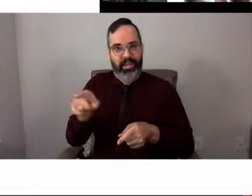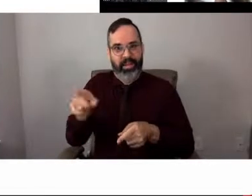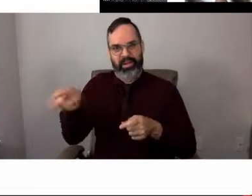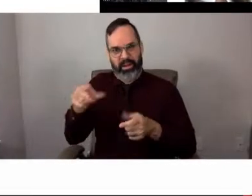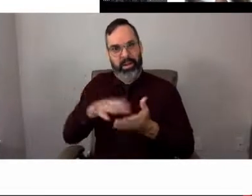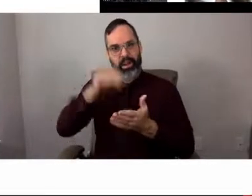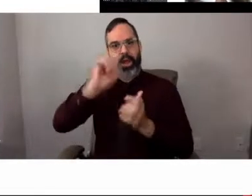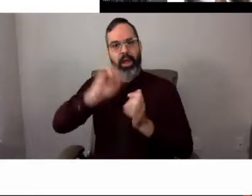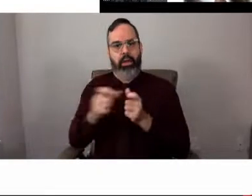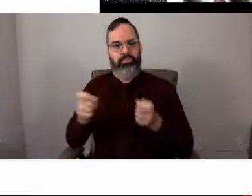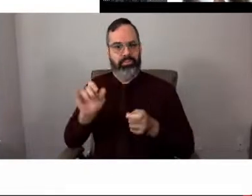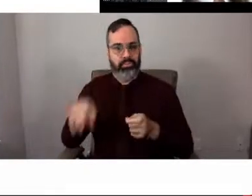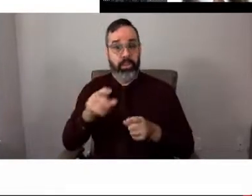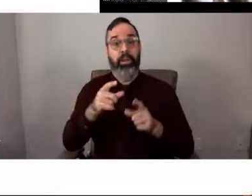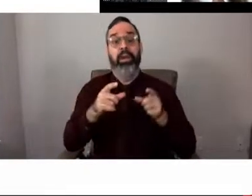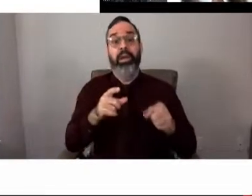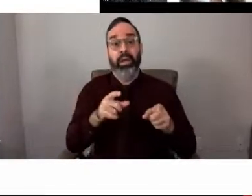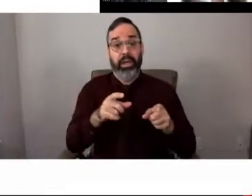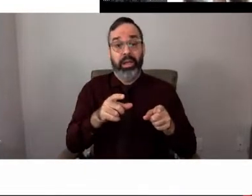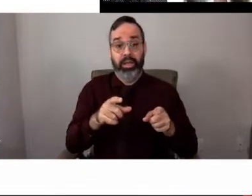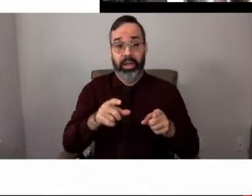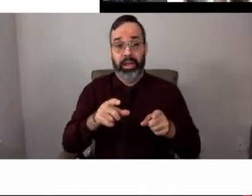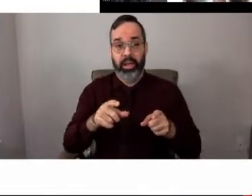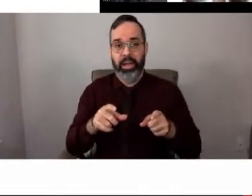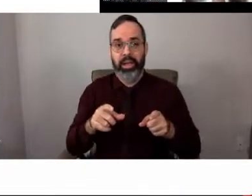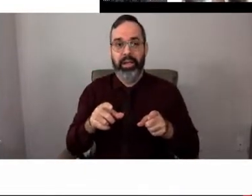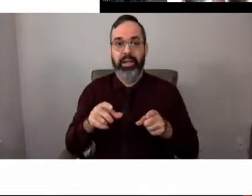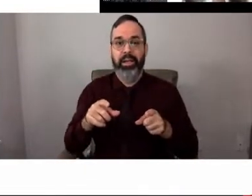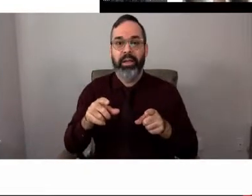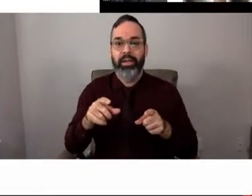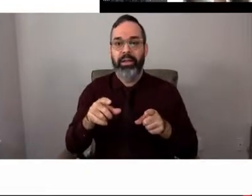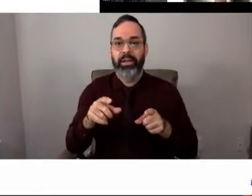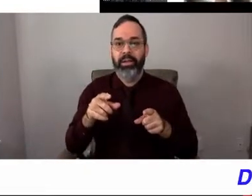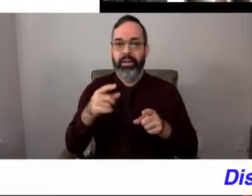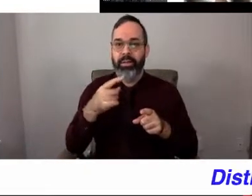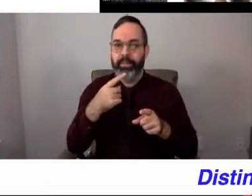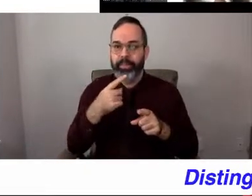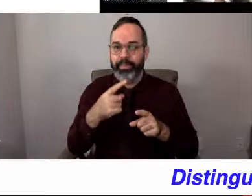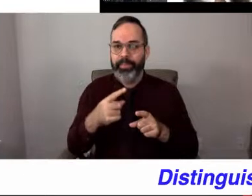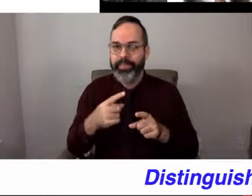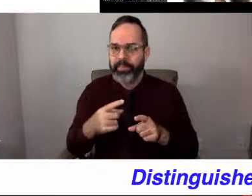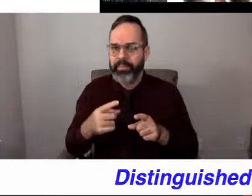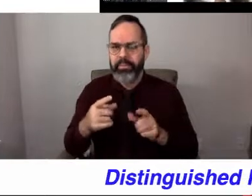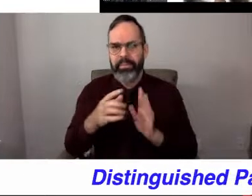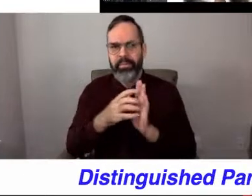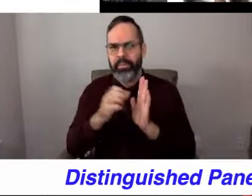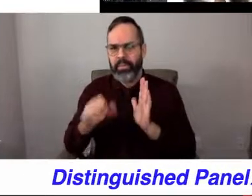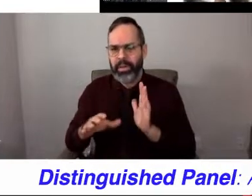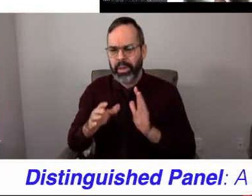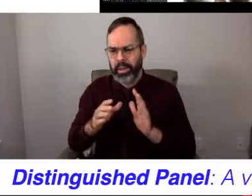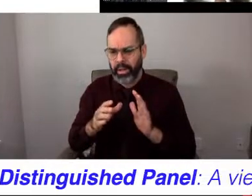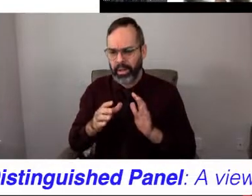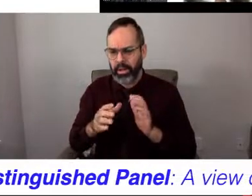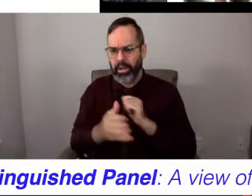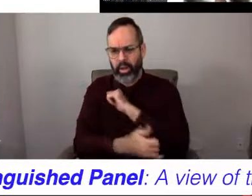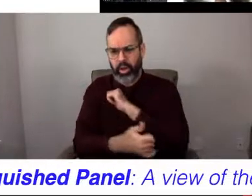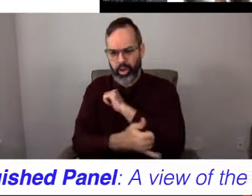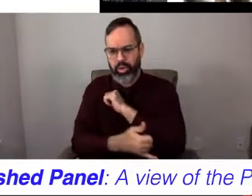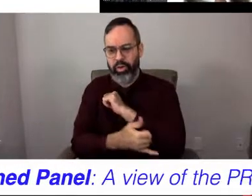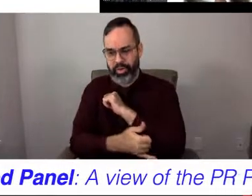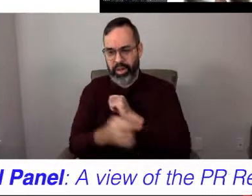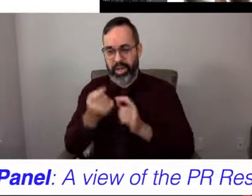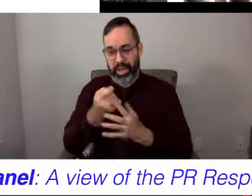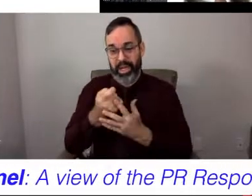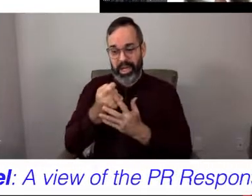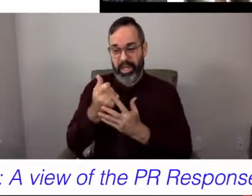the marker or the indicator for WHO to say that a country has eliminated mother to infant transmission is if you have an